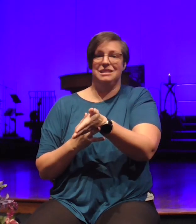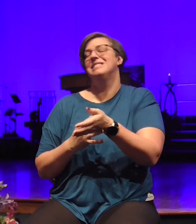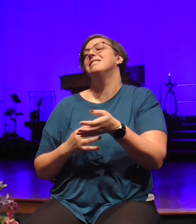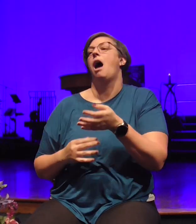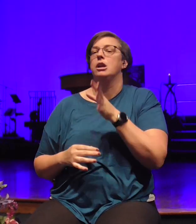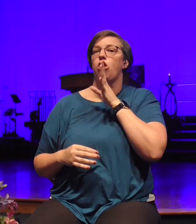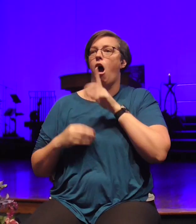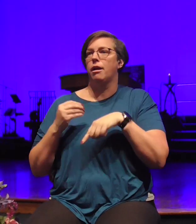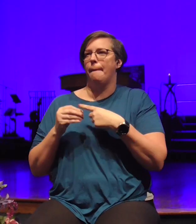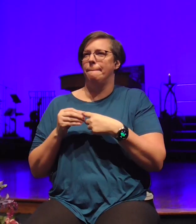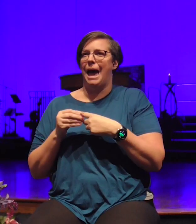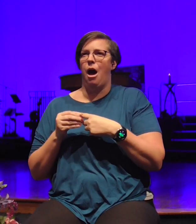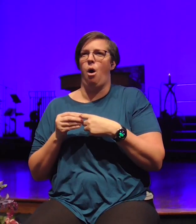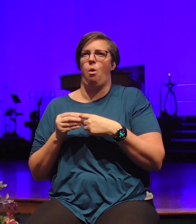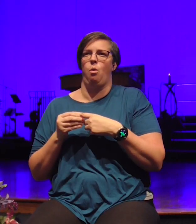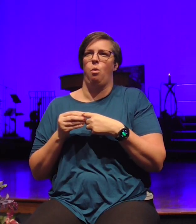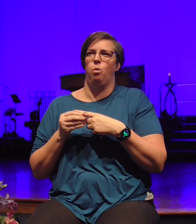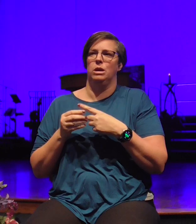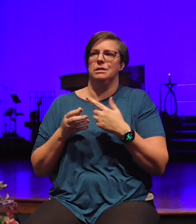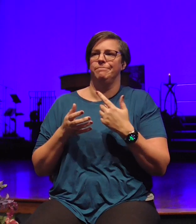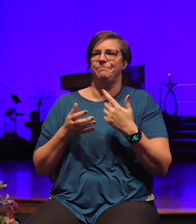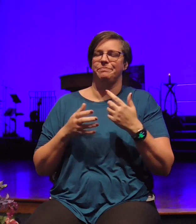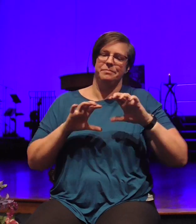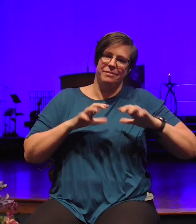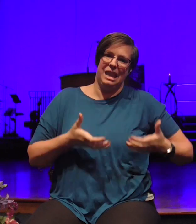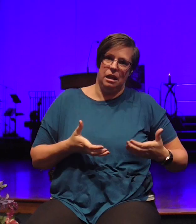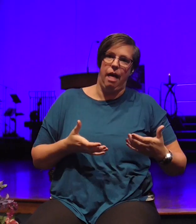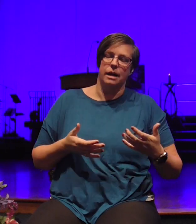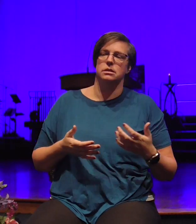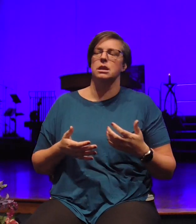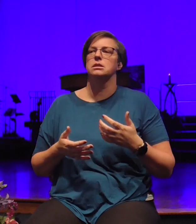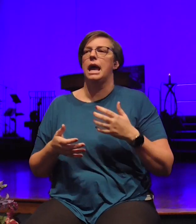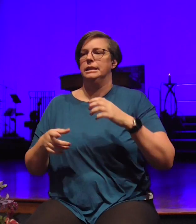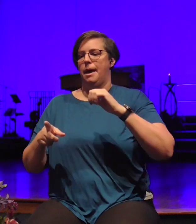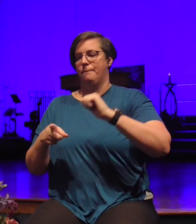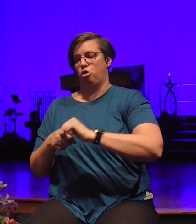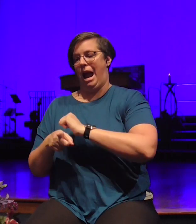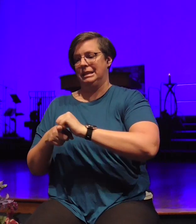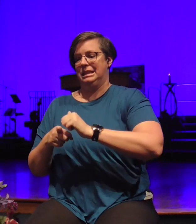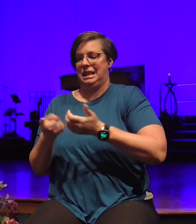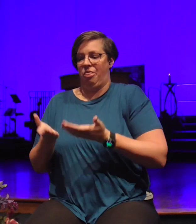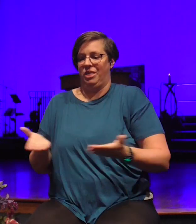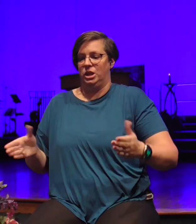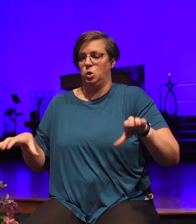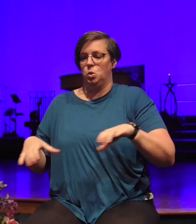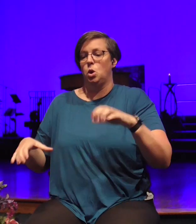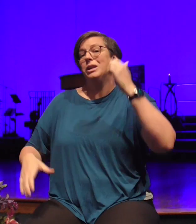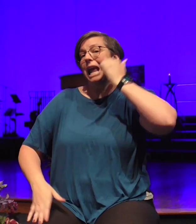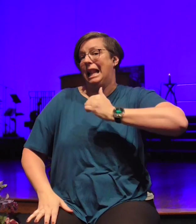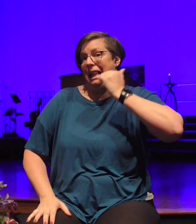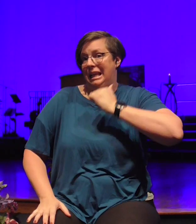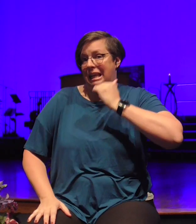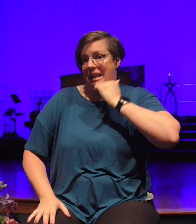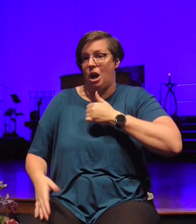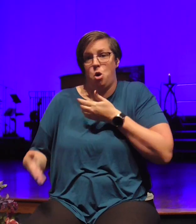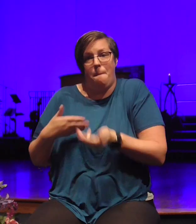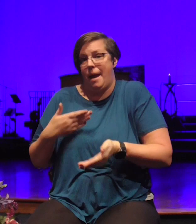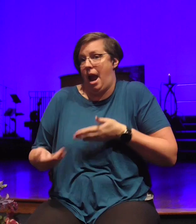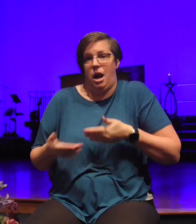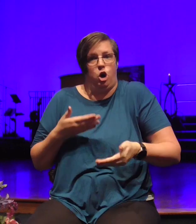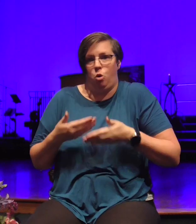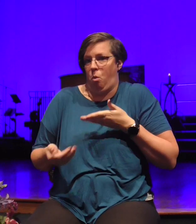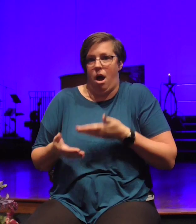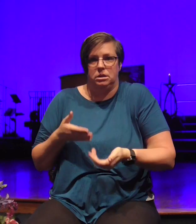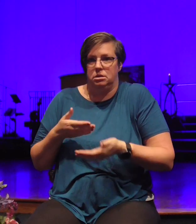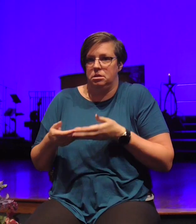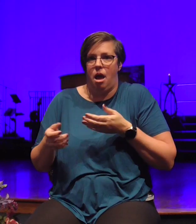like the practices and the things that I do in my life on a daily basis, no matter what, that allow